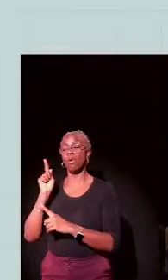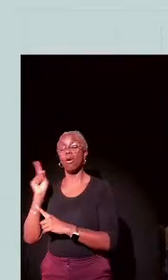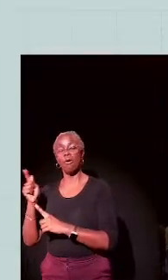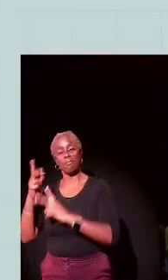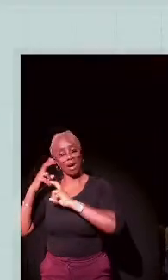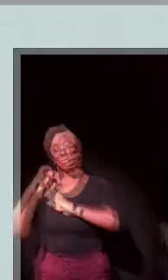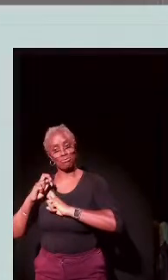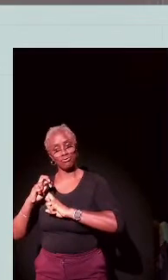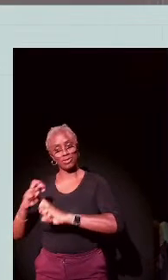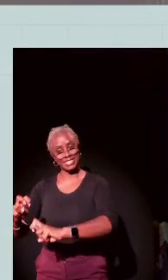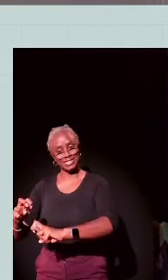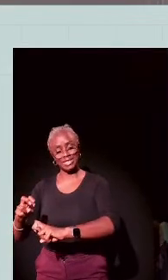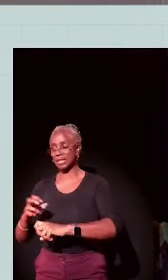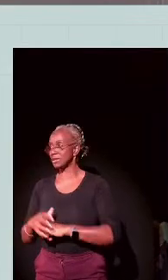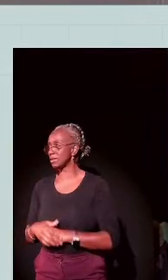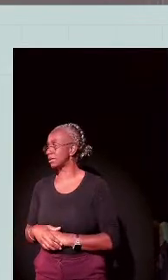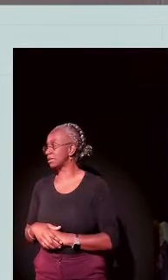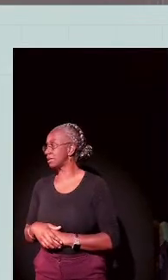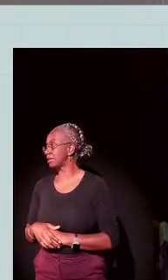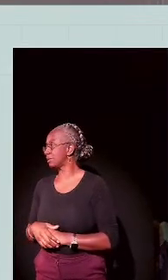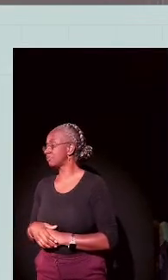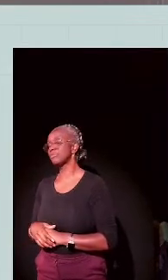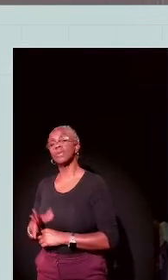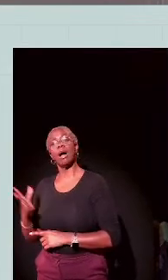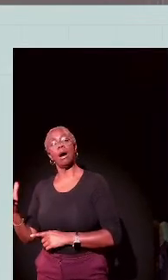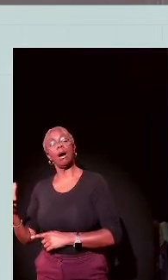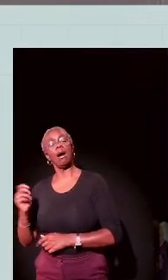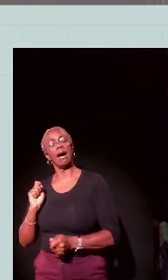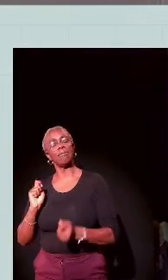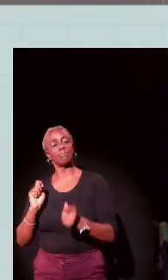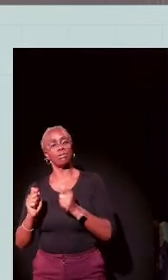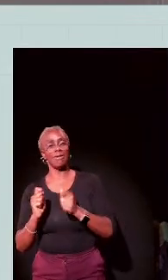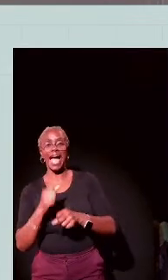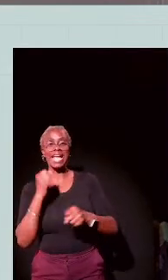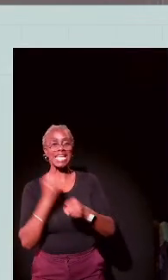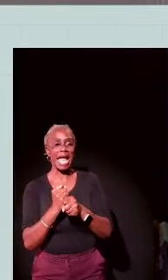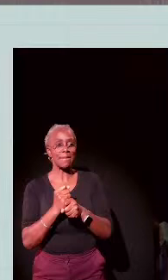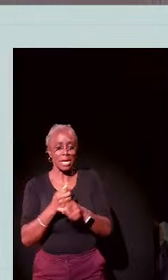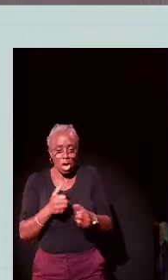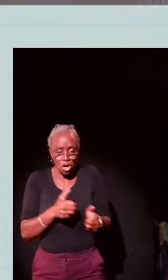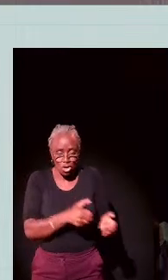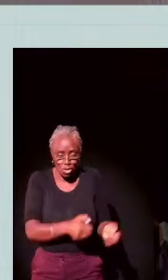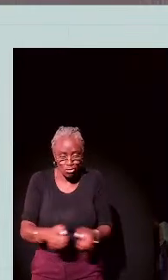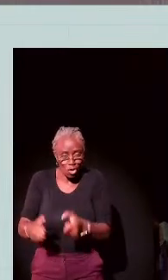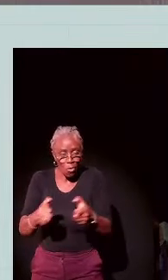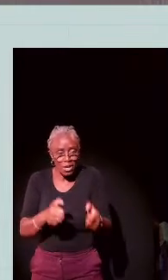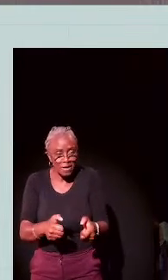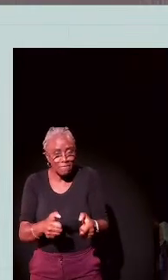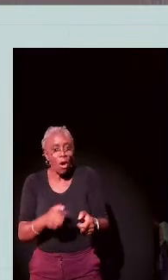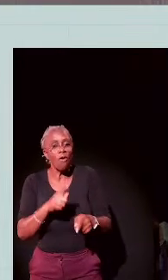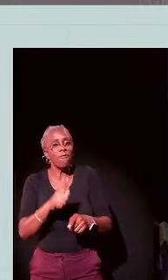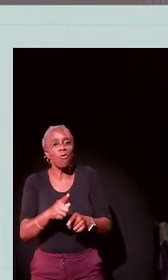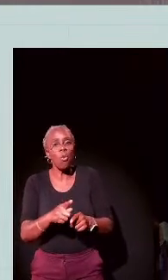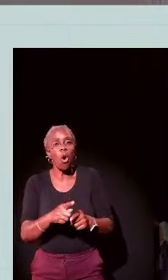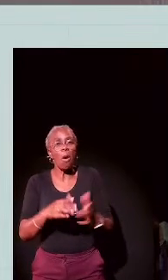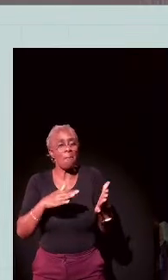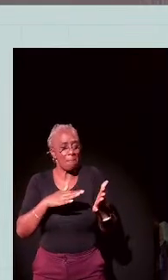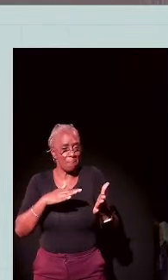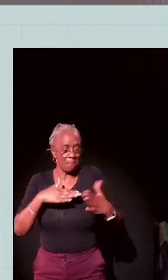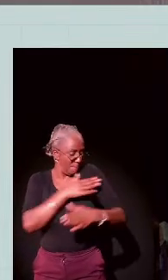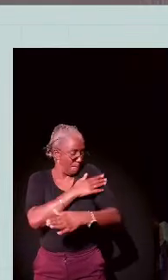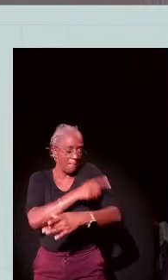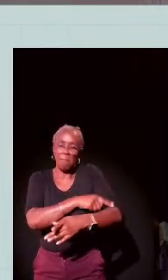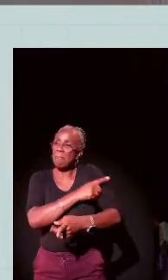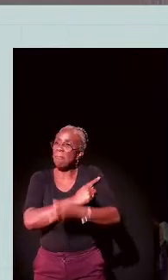work. Midas is a wearable adaptive gaming controller that's designed particularly for muscle weakness, and it can turn anything you